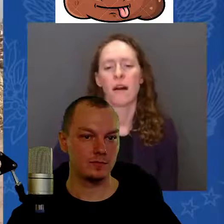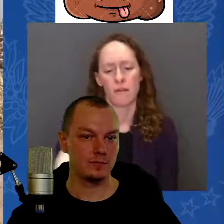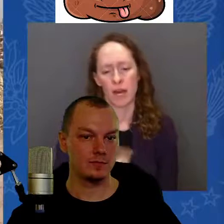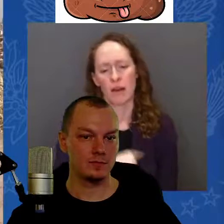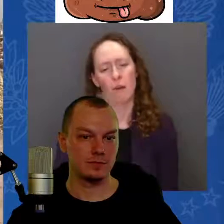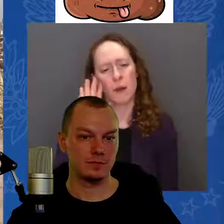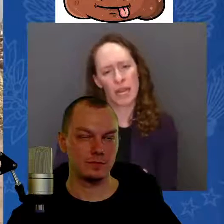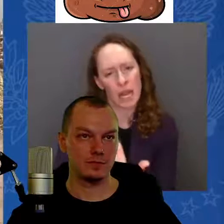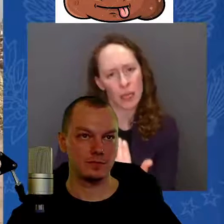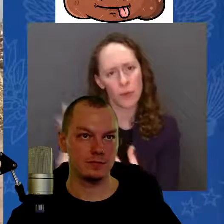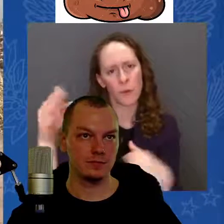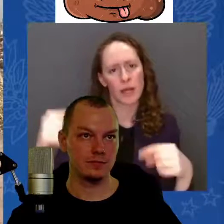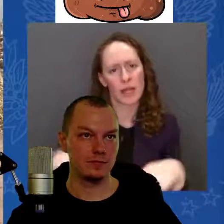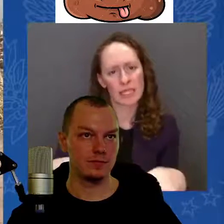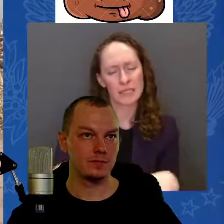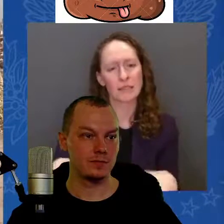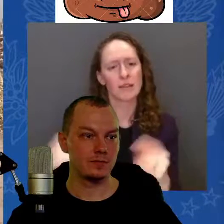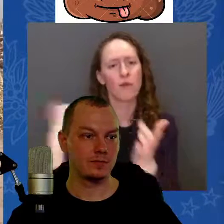stay a family.